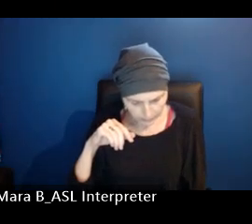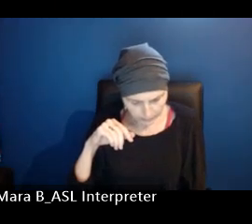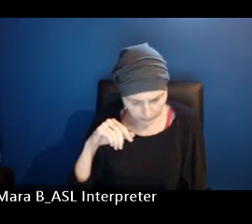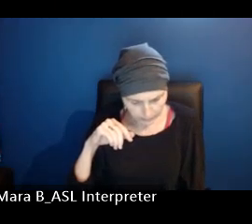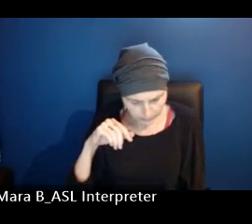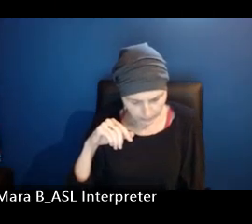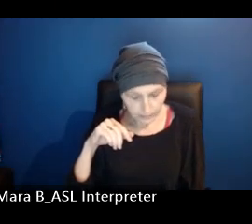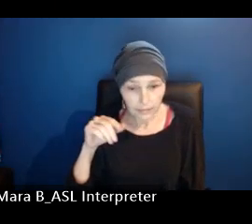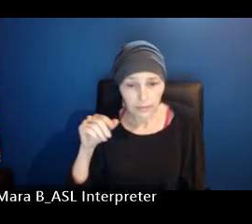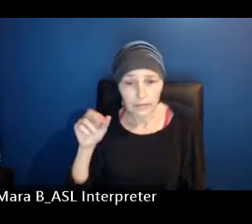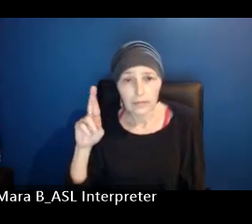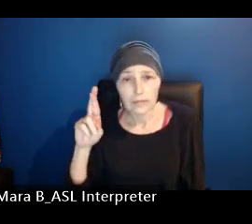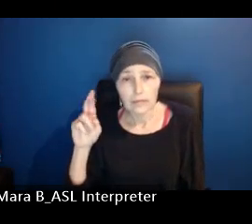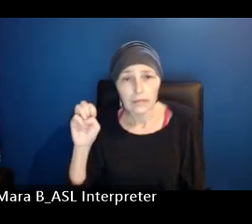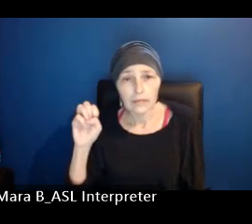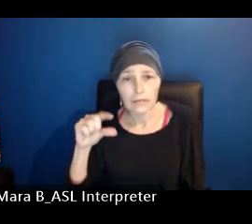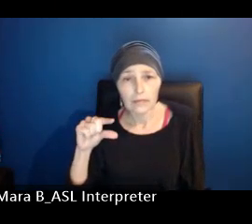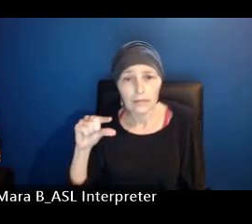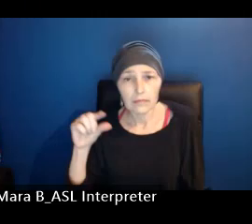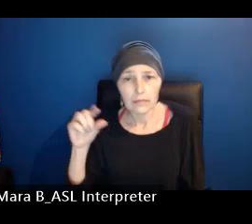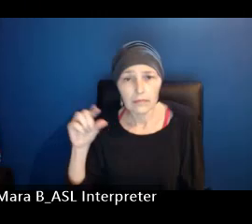Reg D.